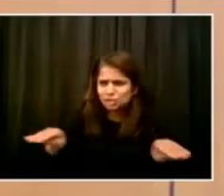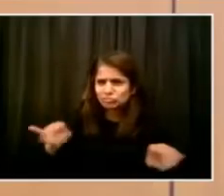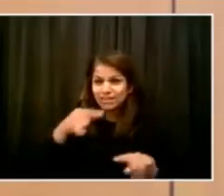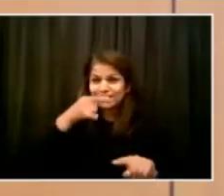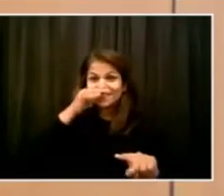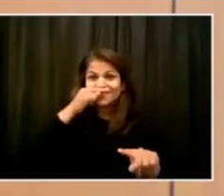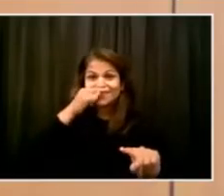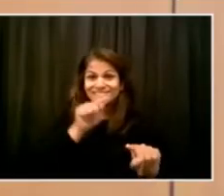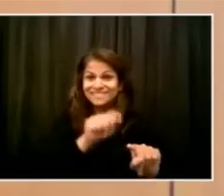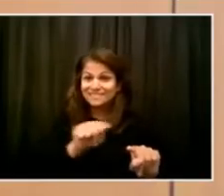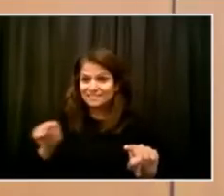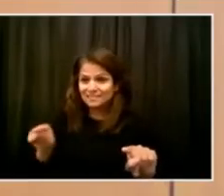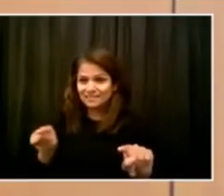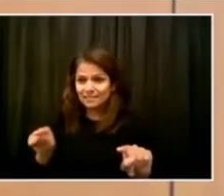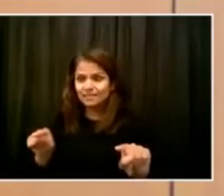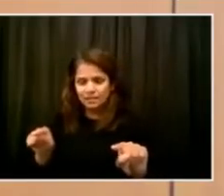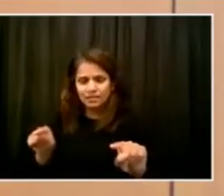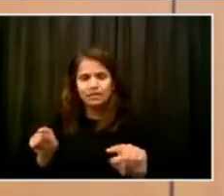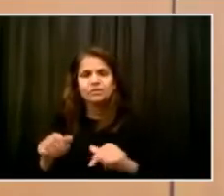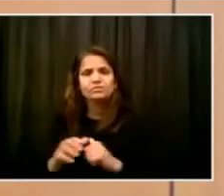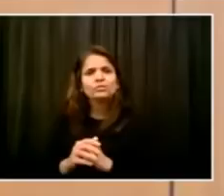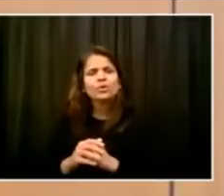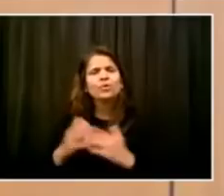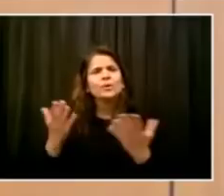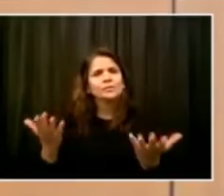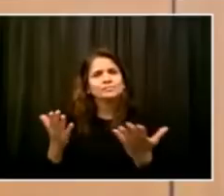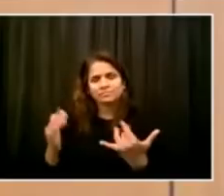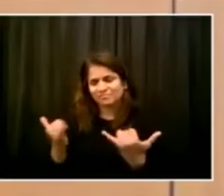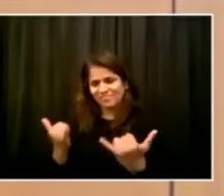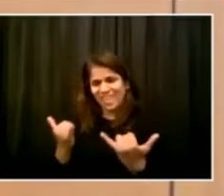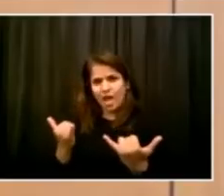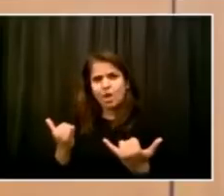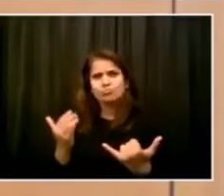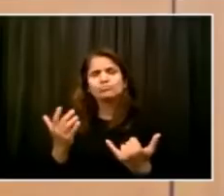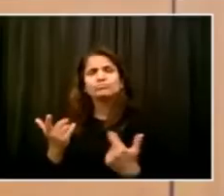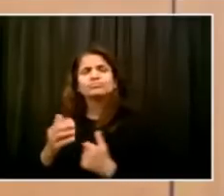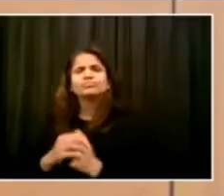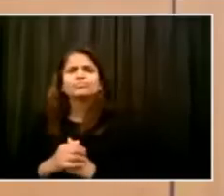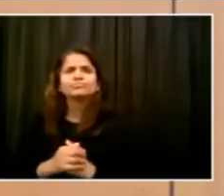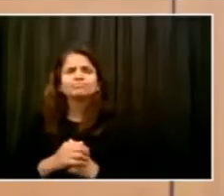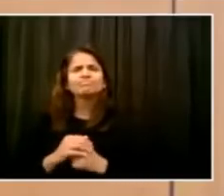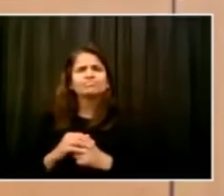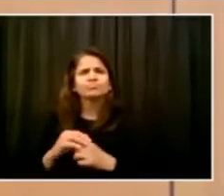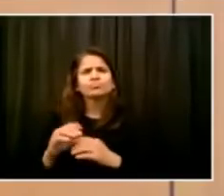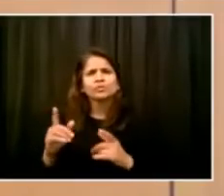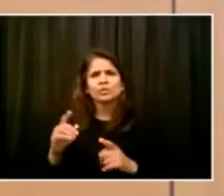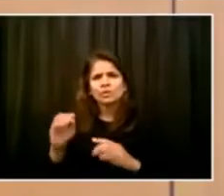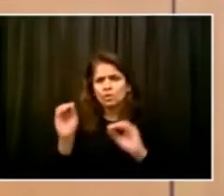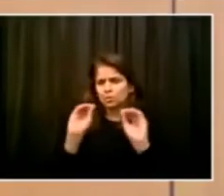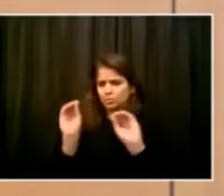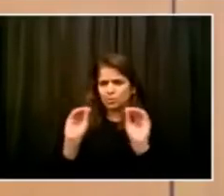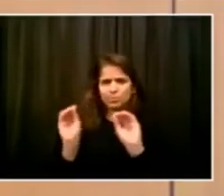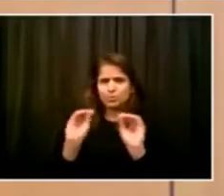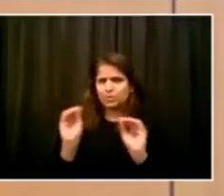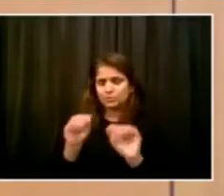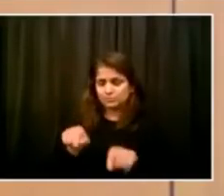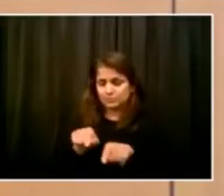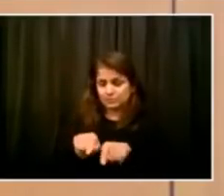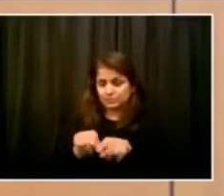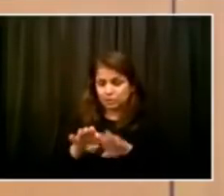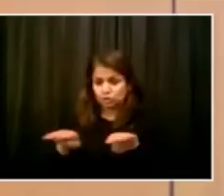is any correlation with vaccinations status for children. And I want to just emphasize